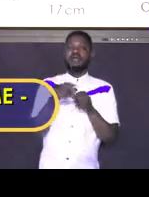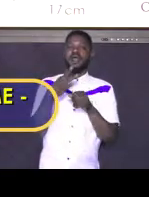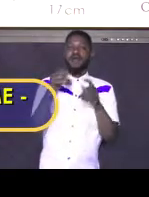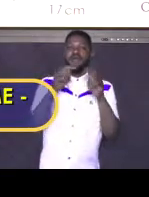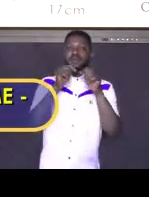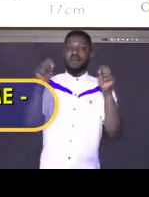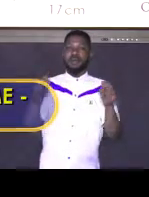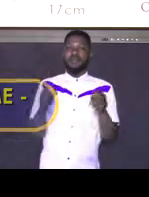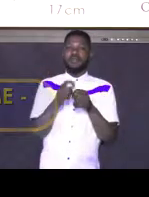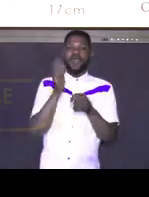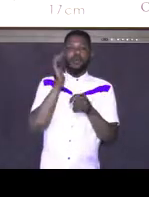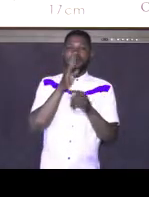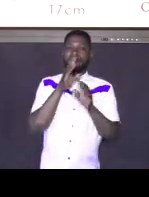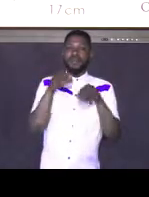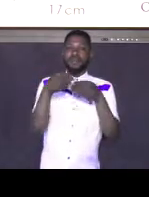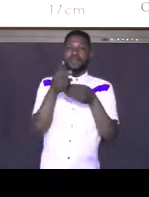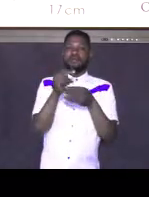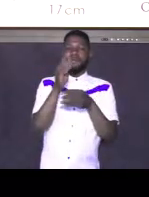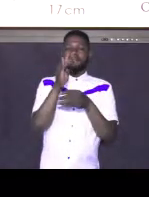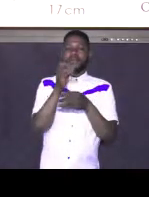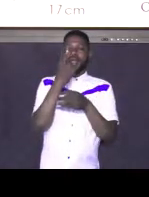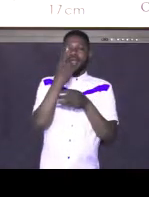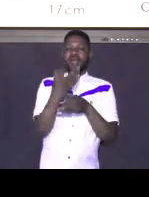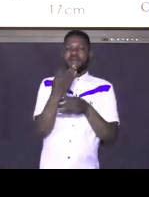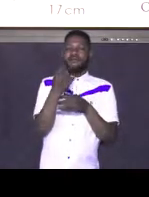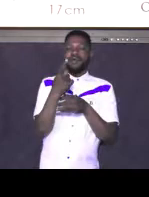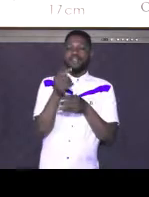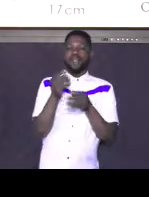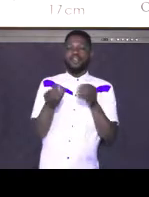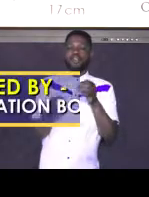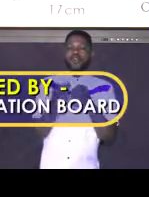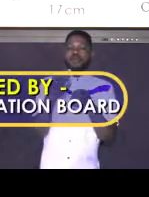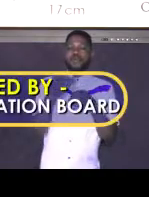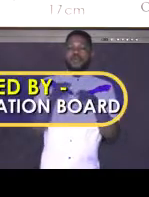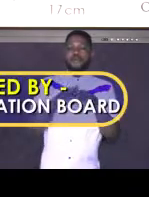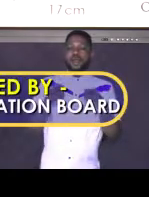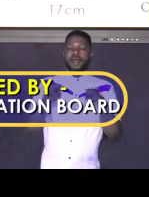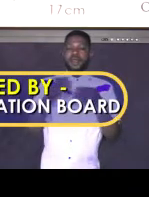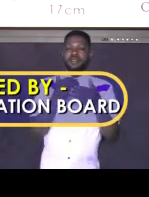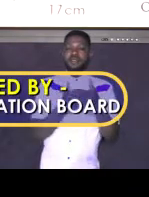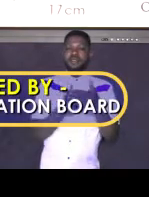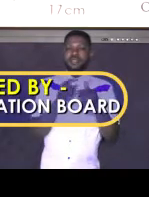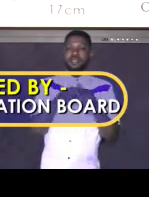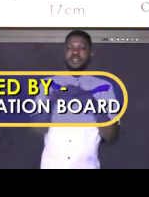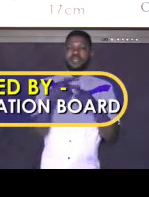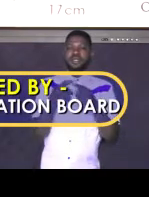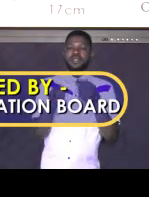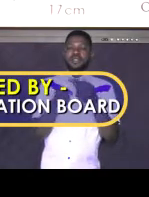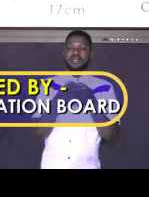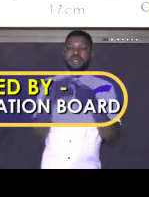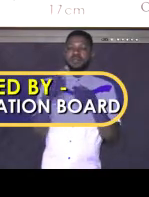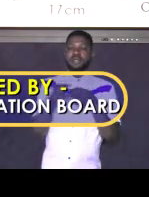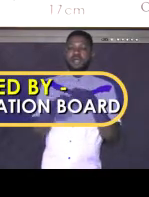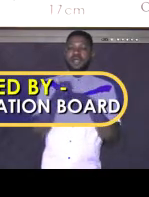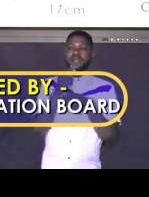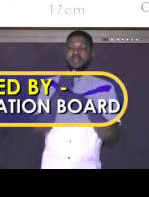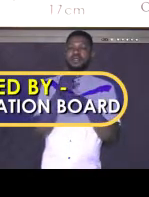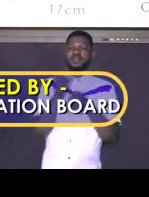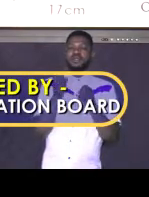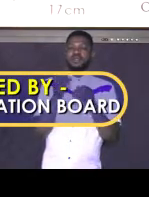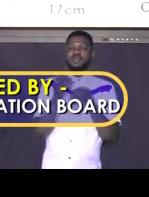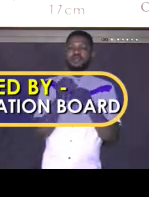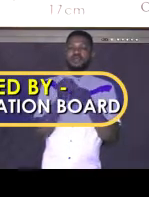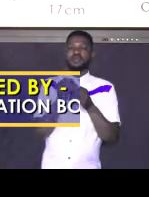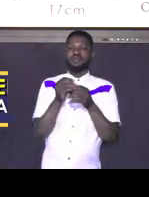The area of the trapezoid will be given by half of the sum of the parallel sides, then times the